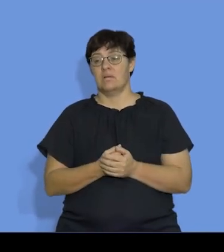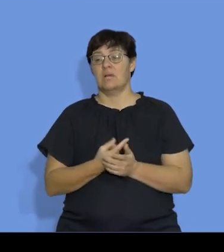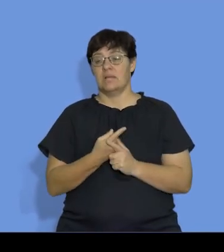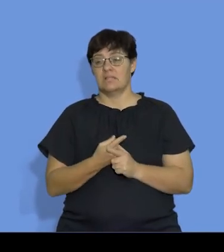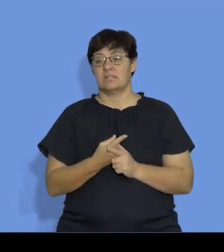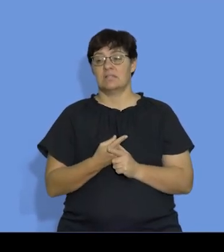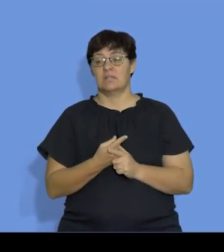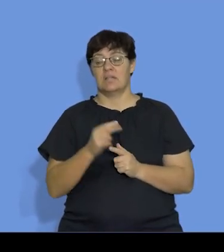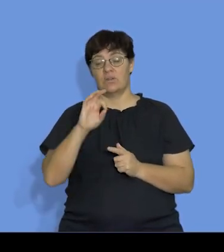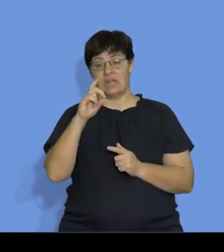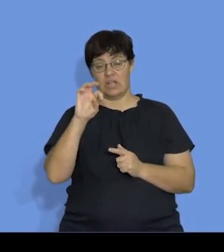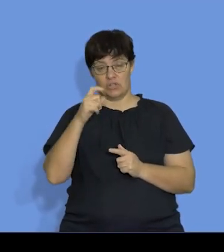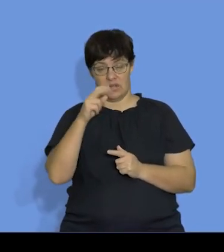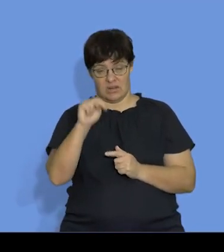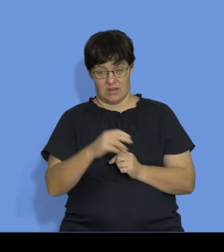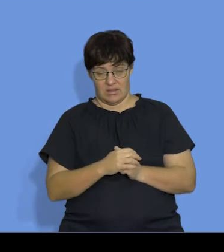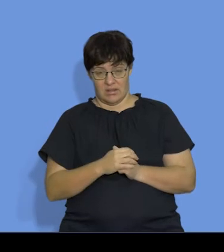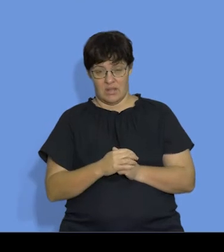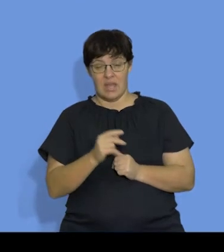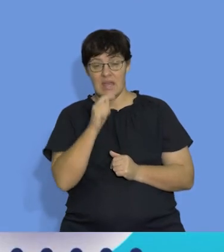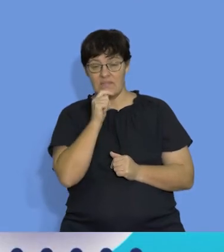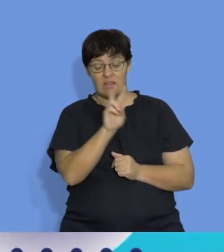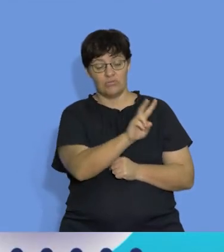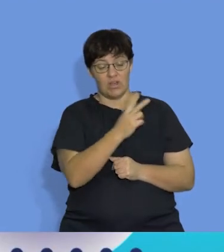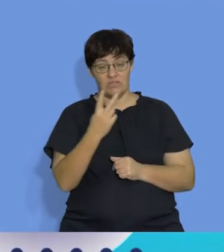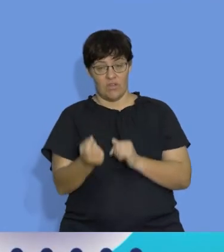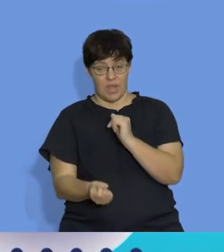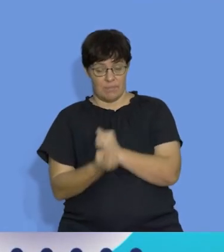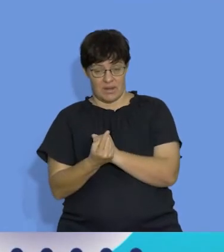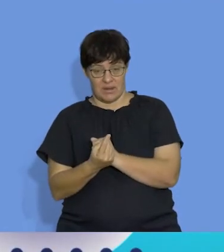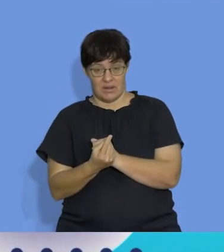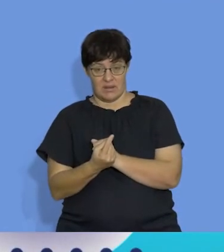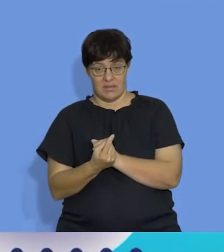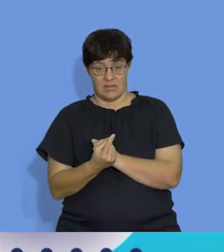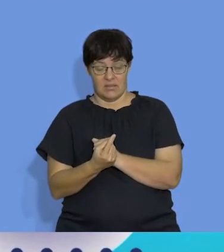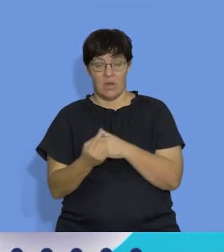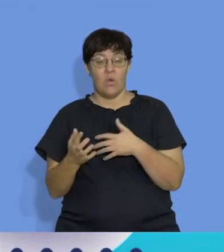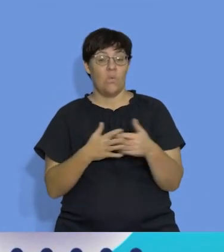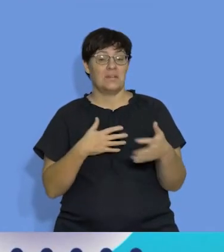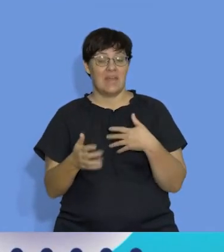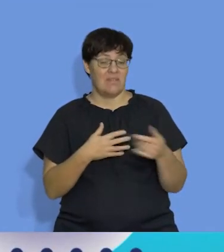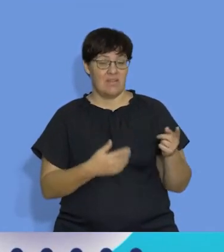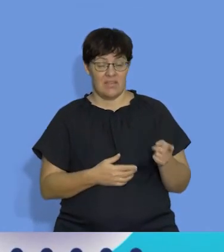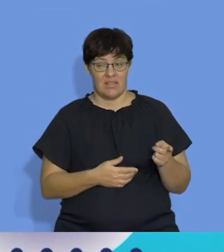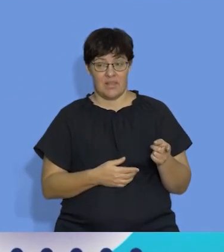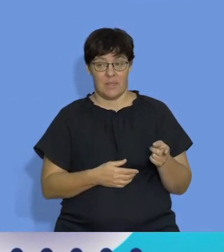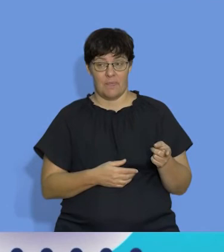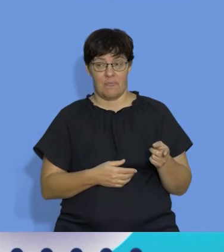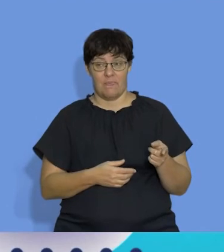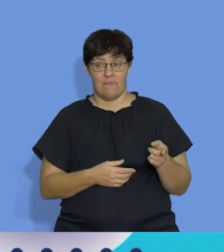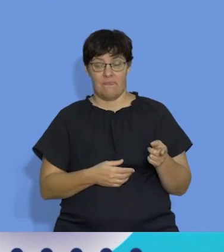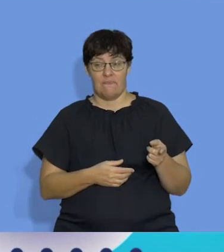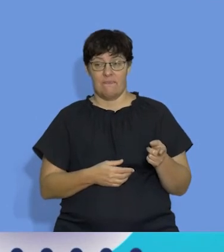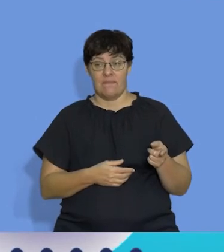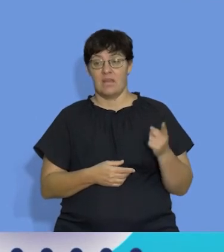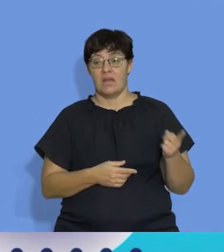But remember, if a transfer does take place, whatever species A loses